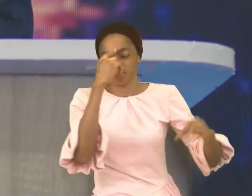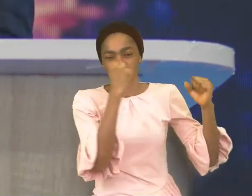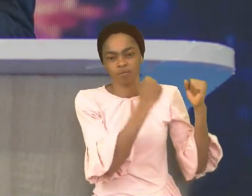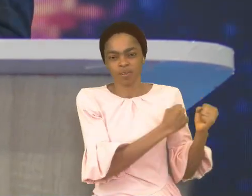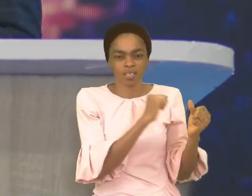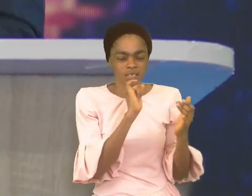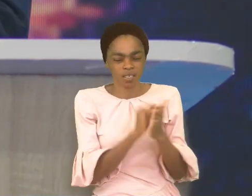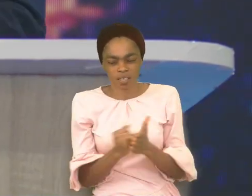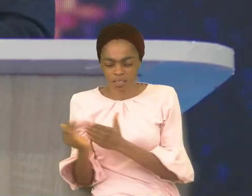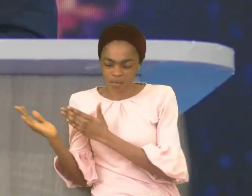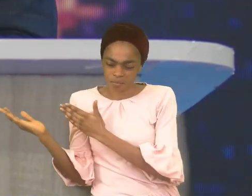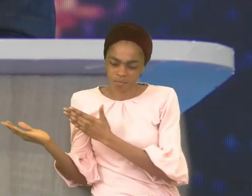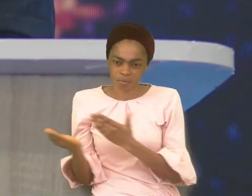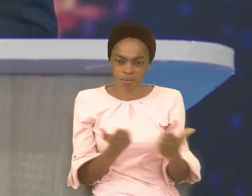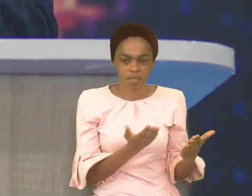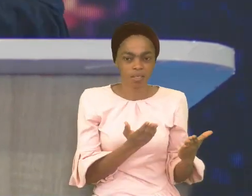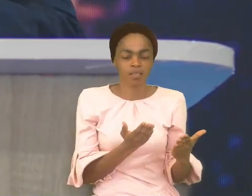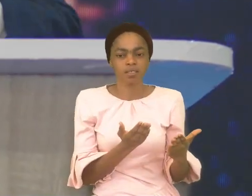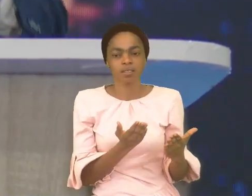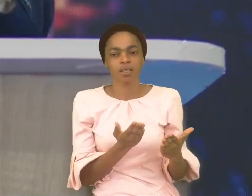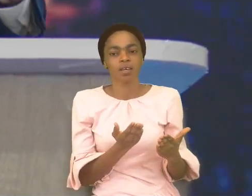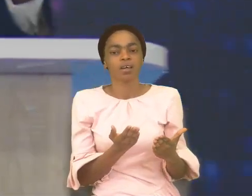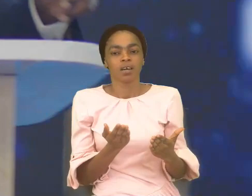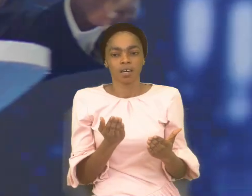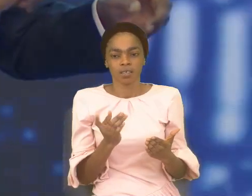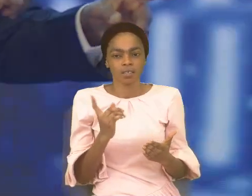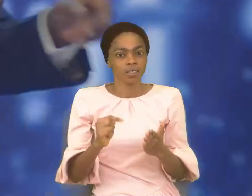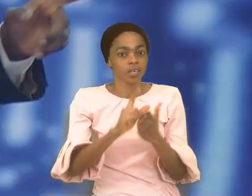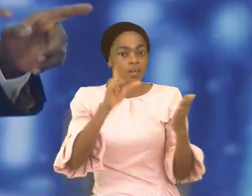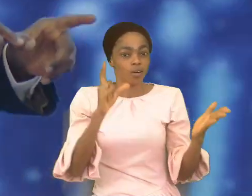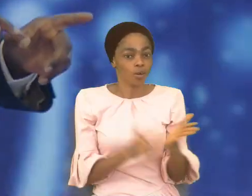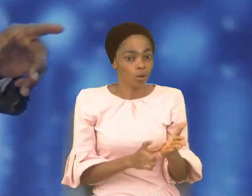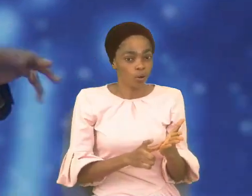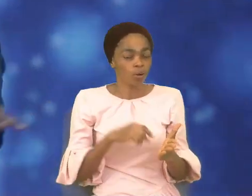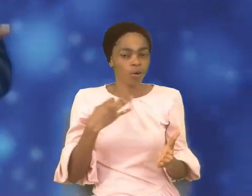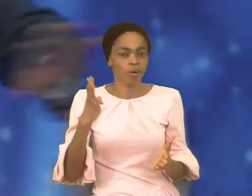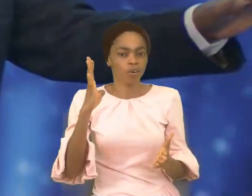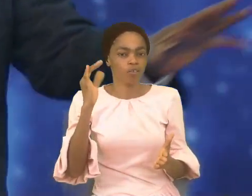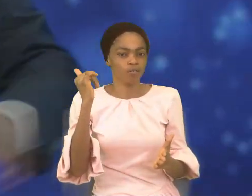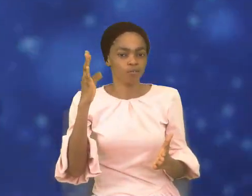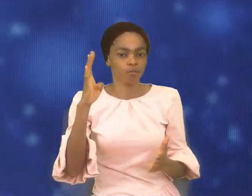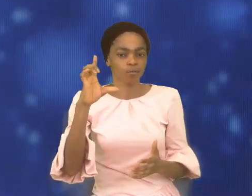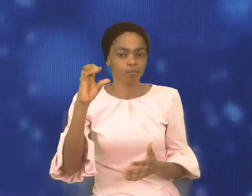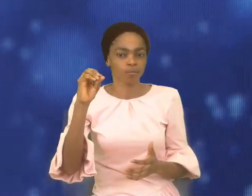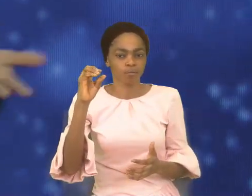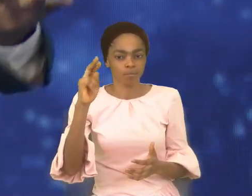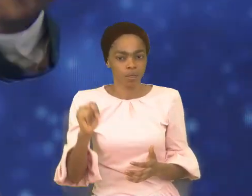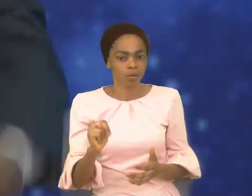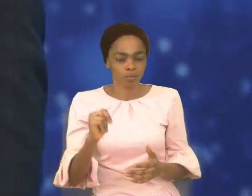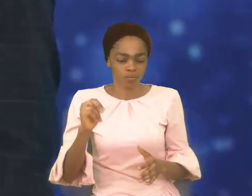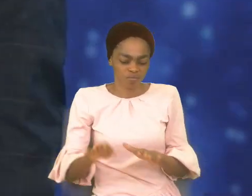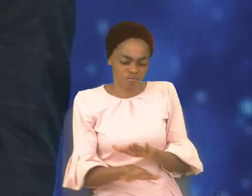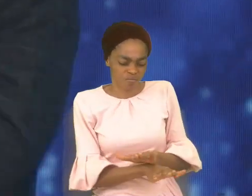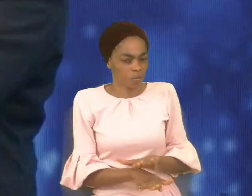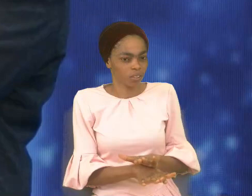custom of Babylon under feet, the name and the power and the faith that makes